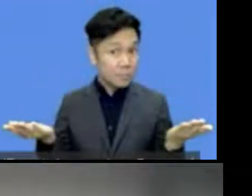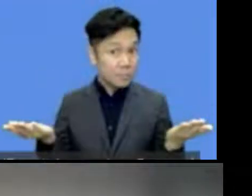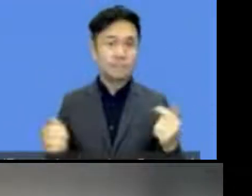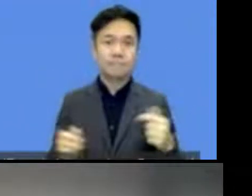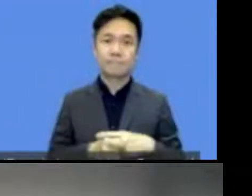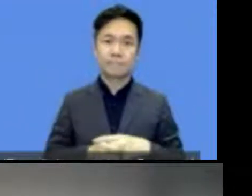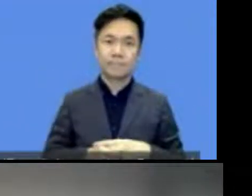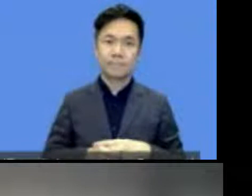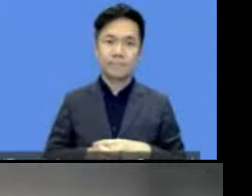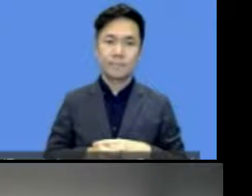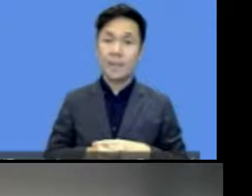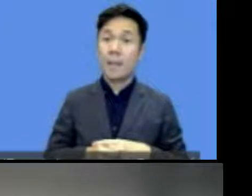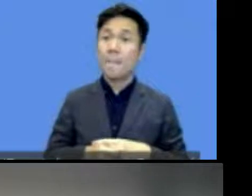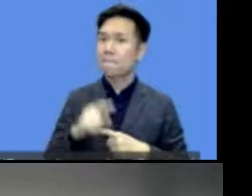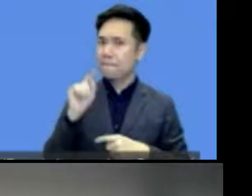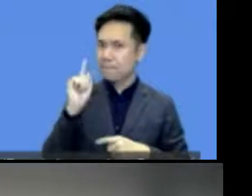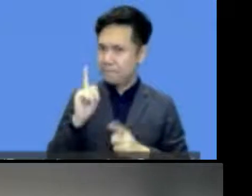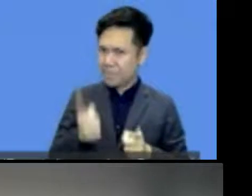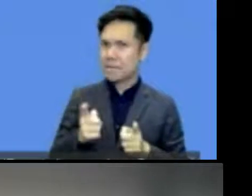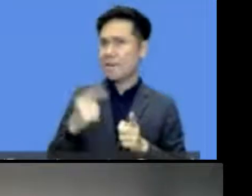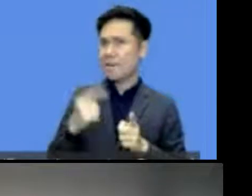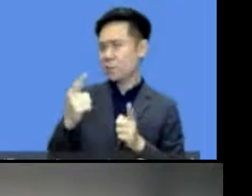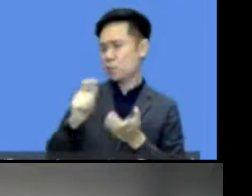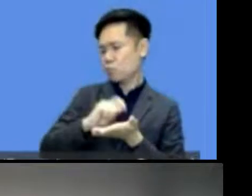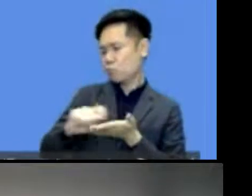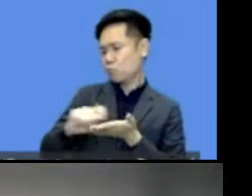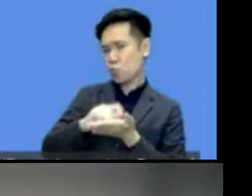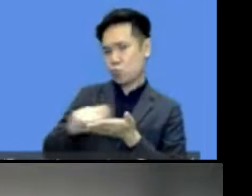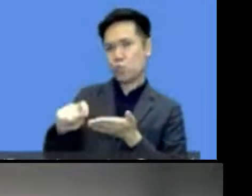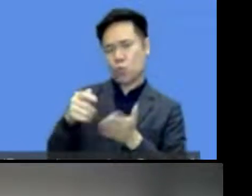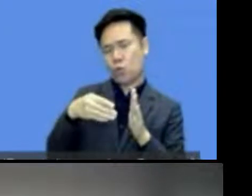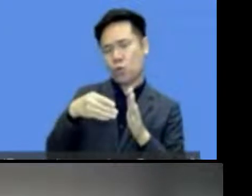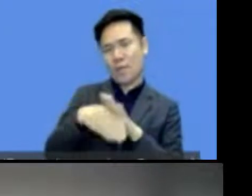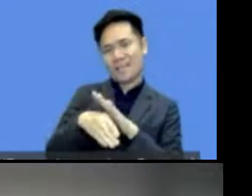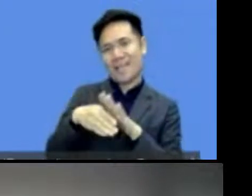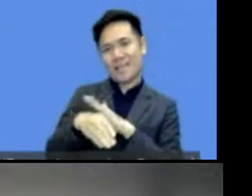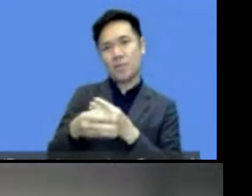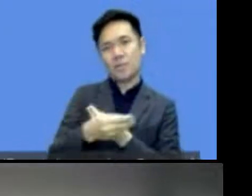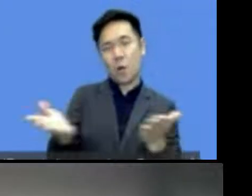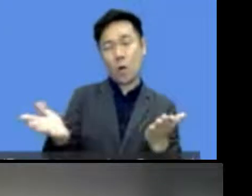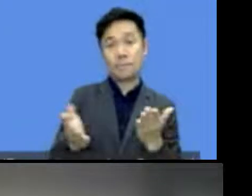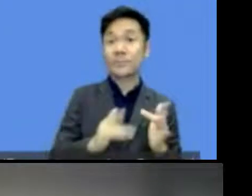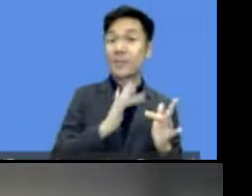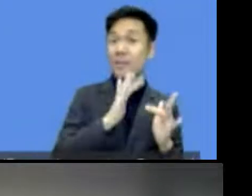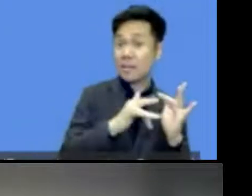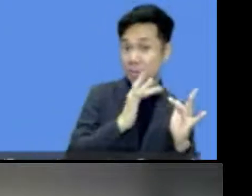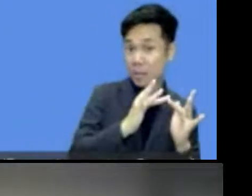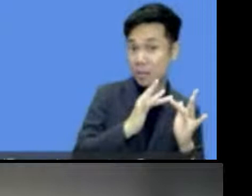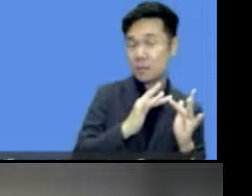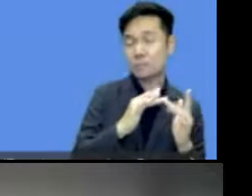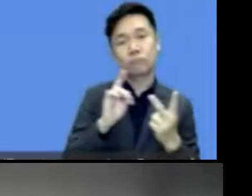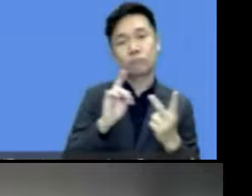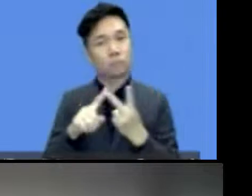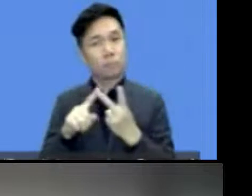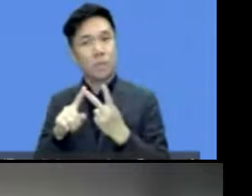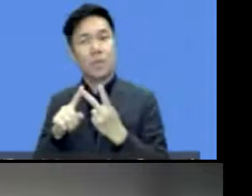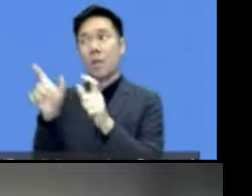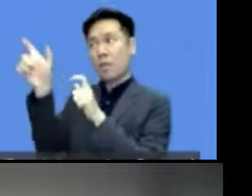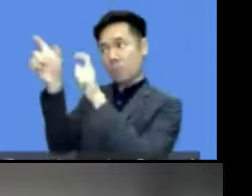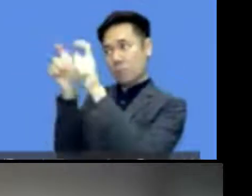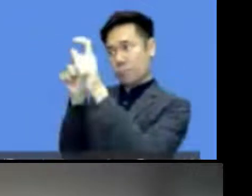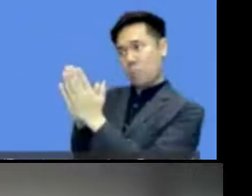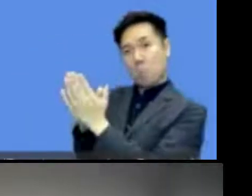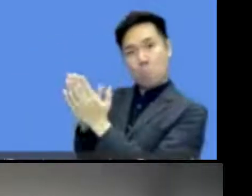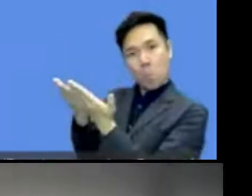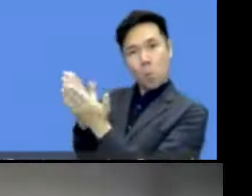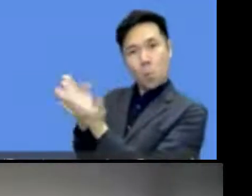born accessible publications, both on the internet and in